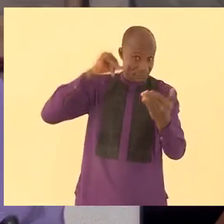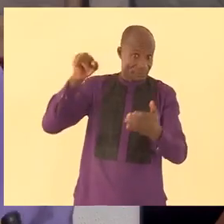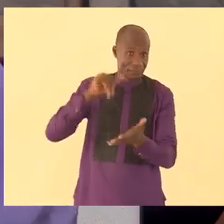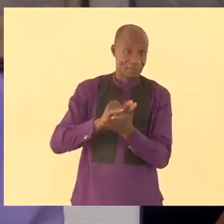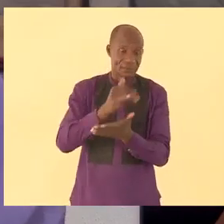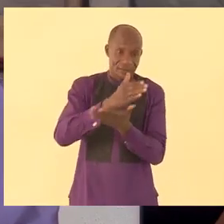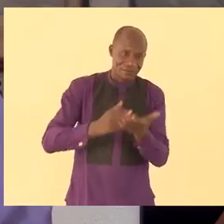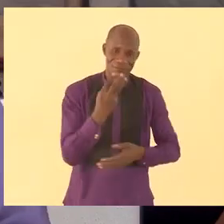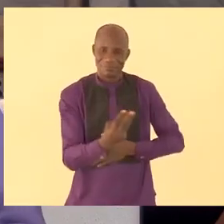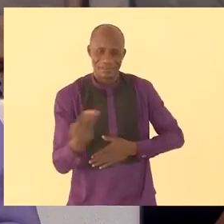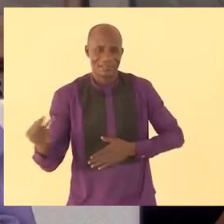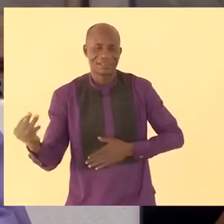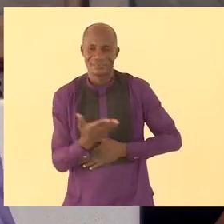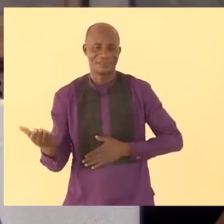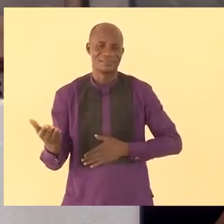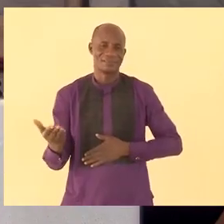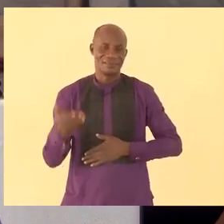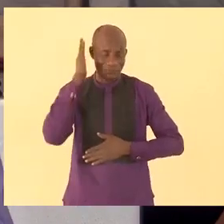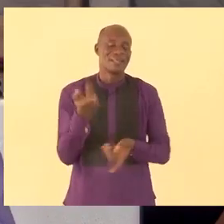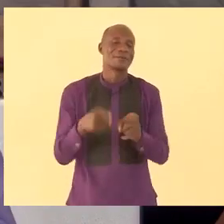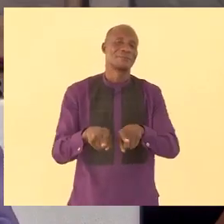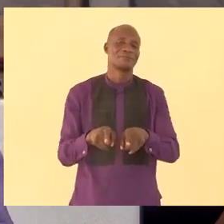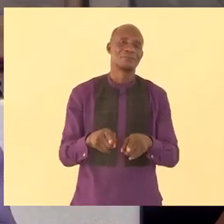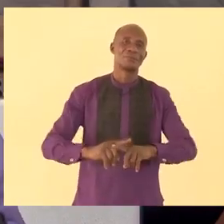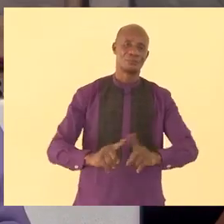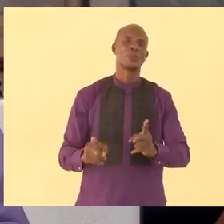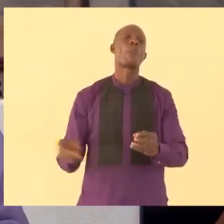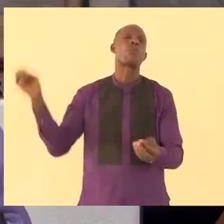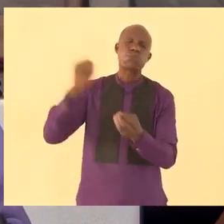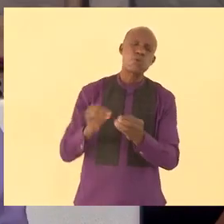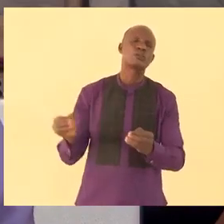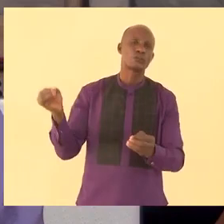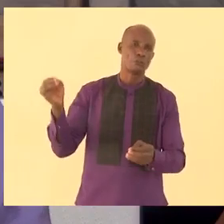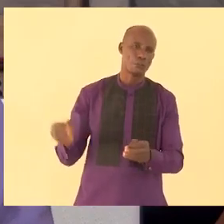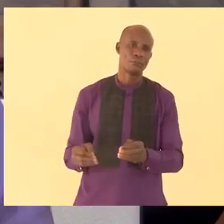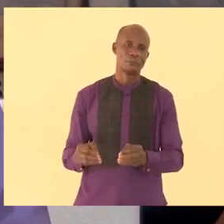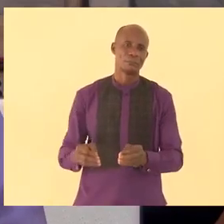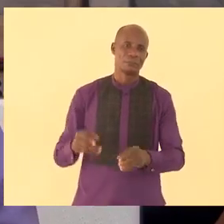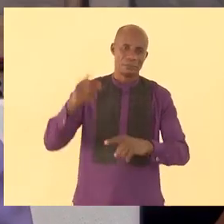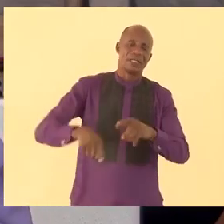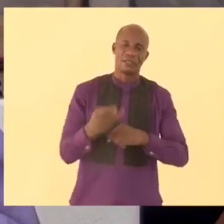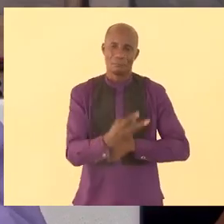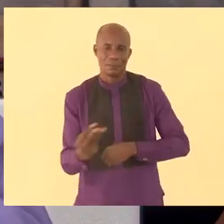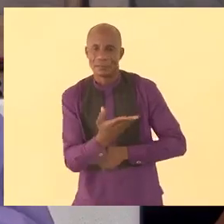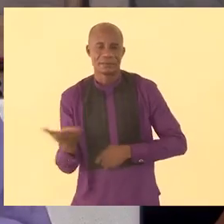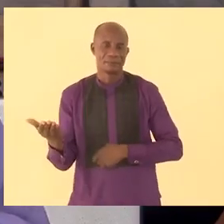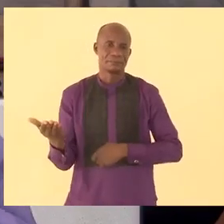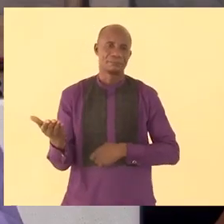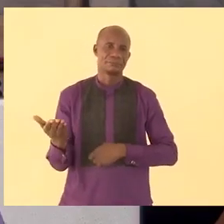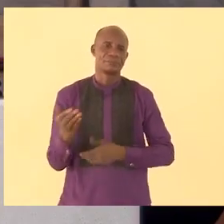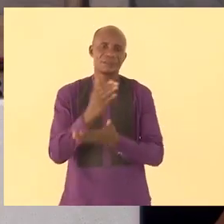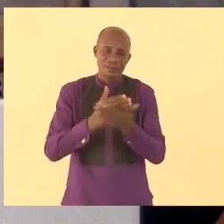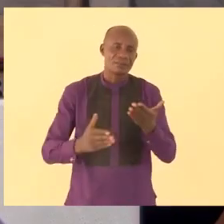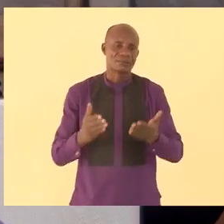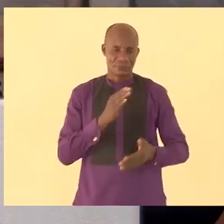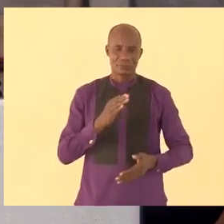that some material thing is going to happen. But much more than material things, something to happen